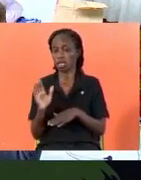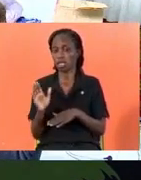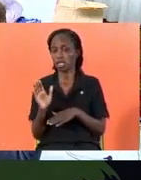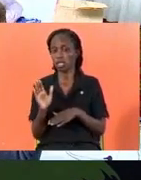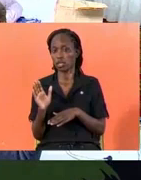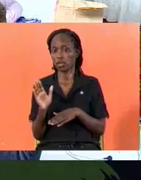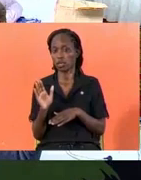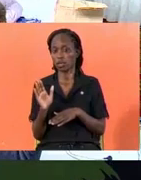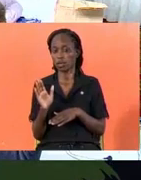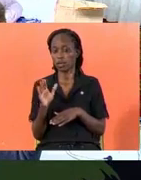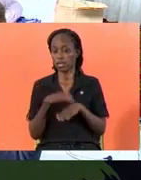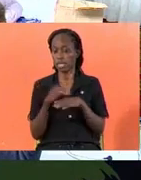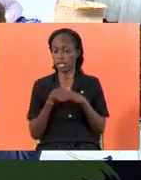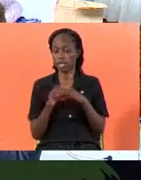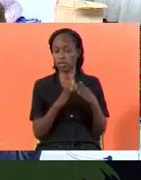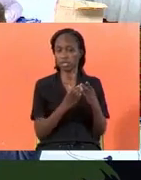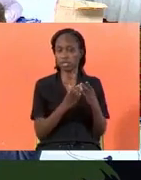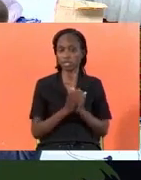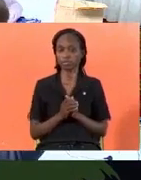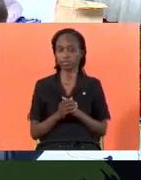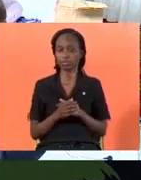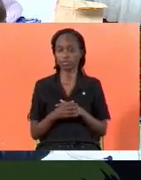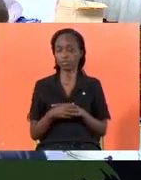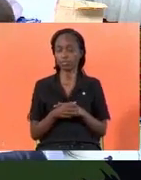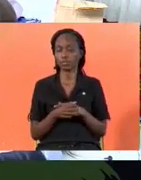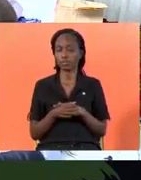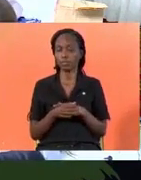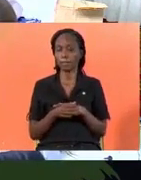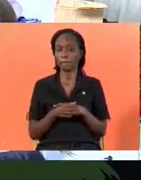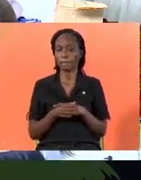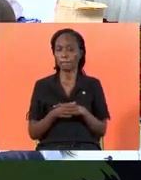in the communities, and they receive